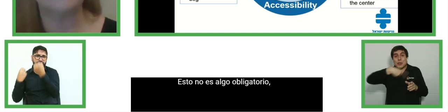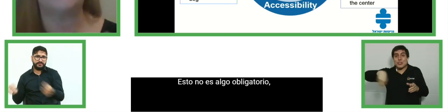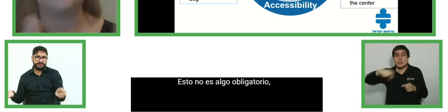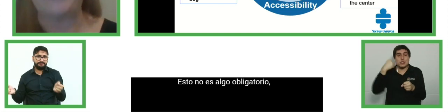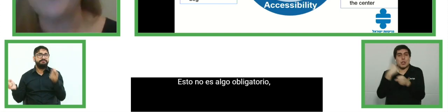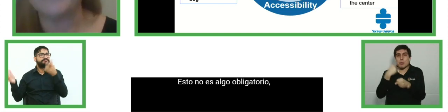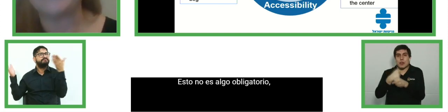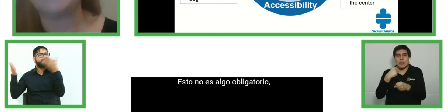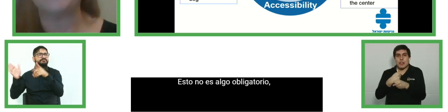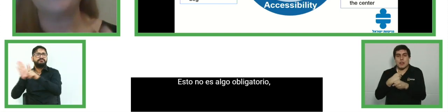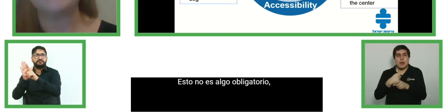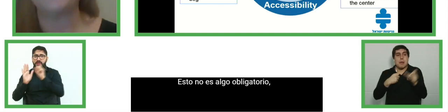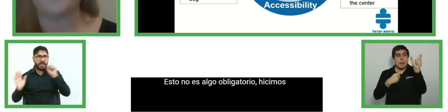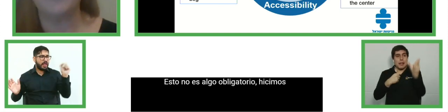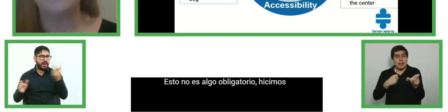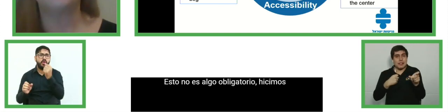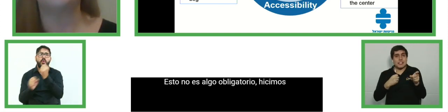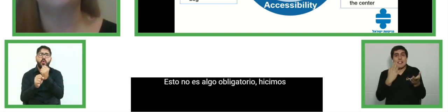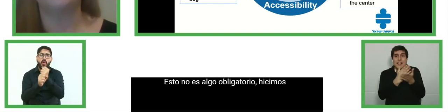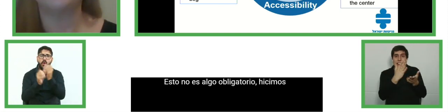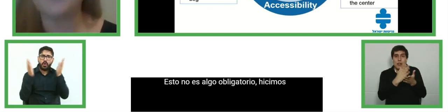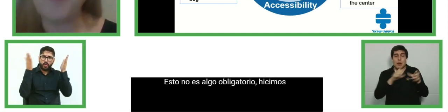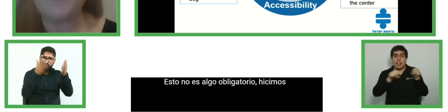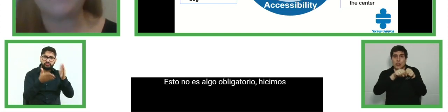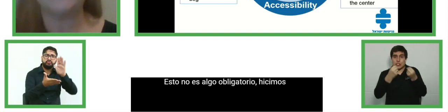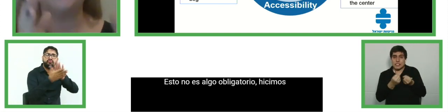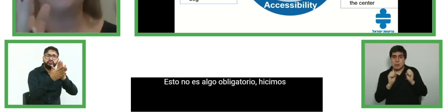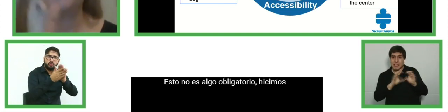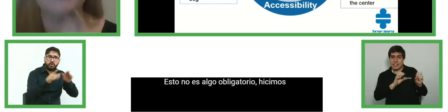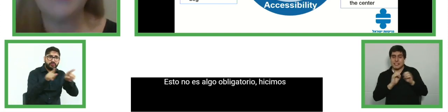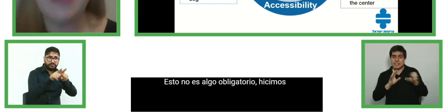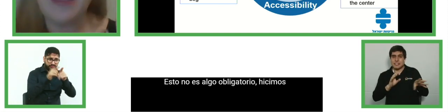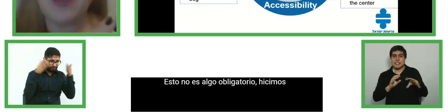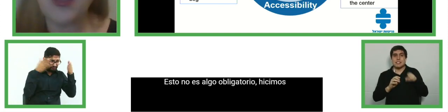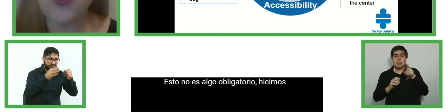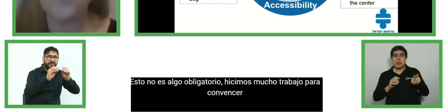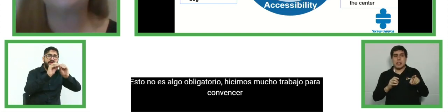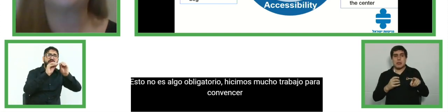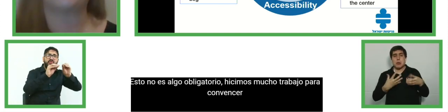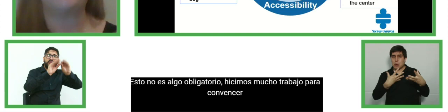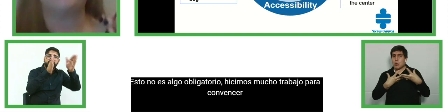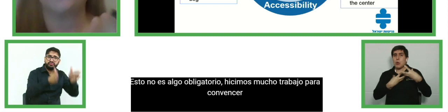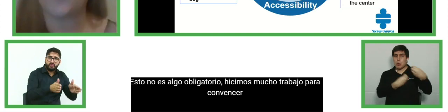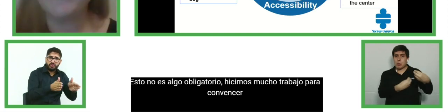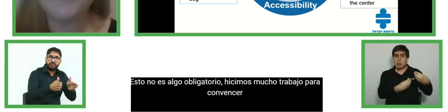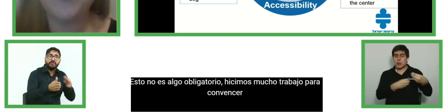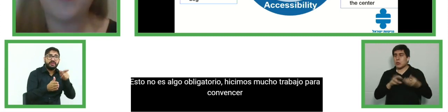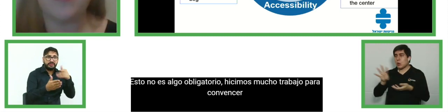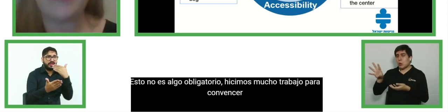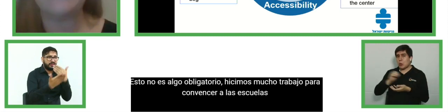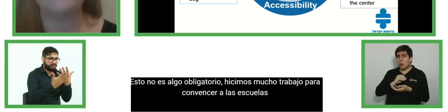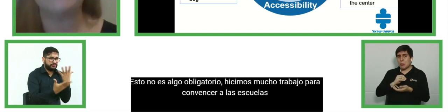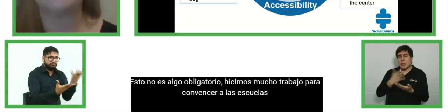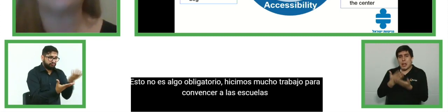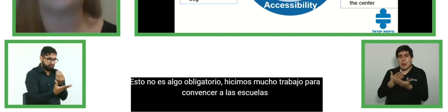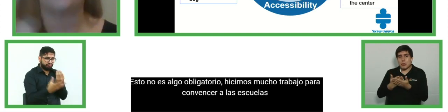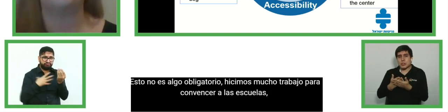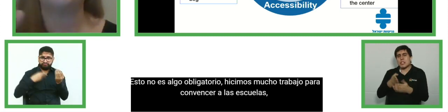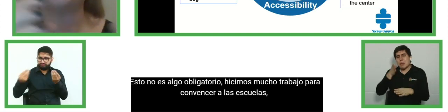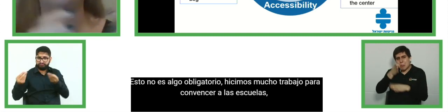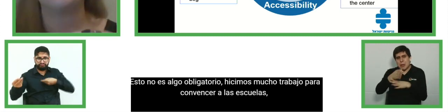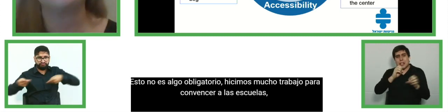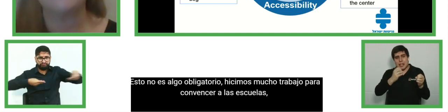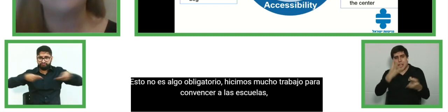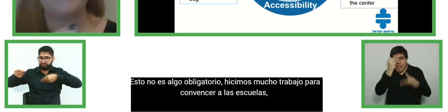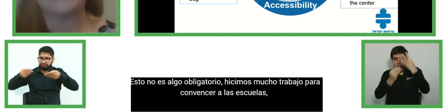adopt this, to really go into training, go into activities that are going to create that social accessibility. But